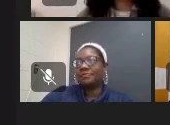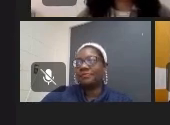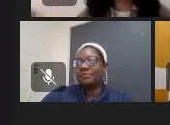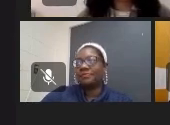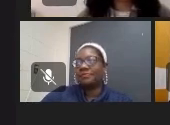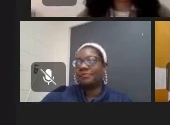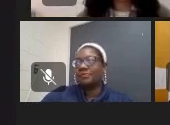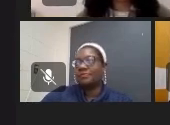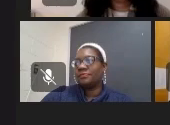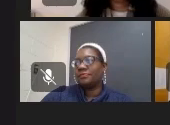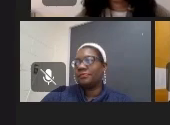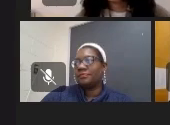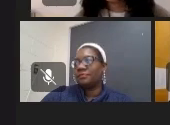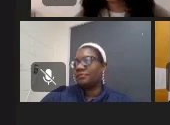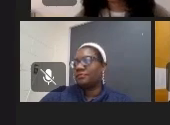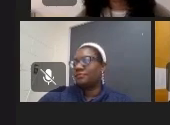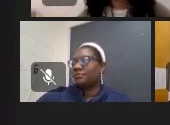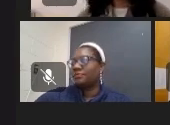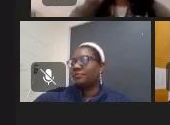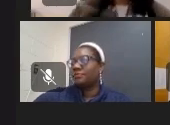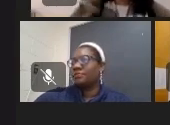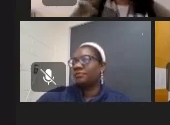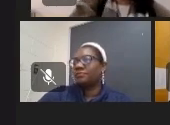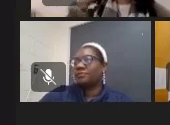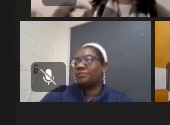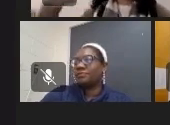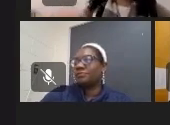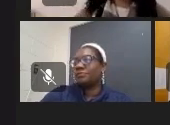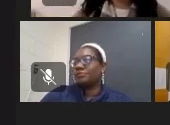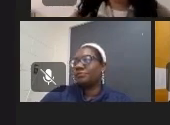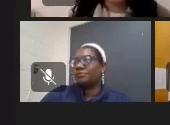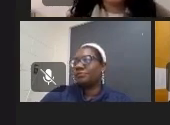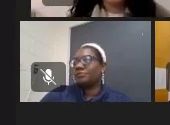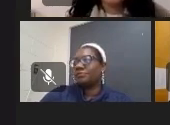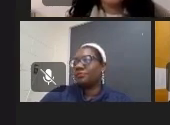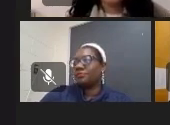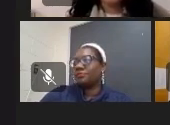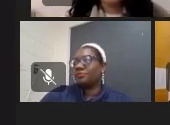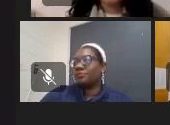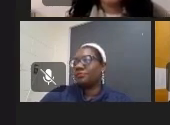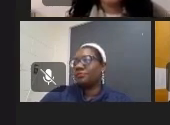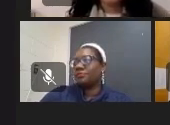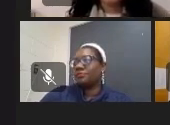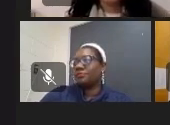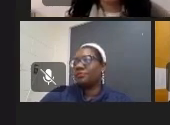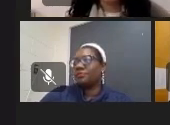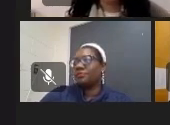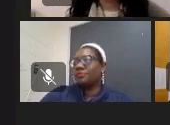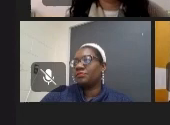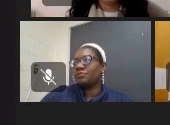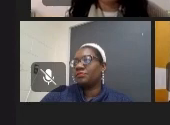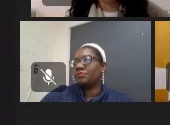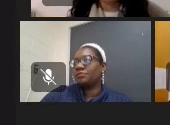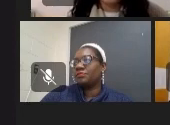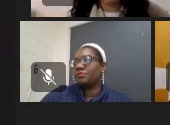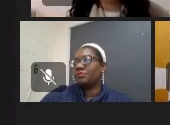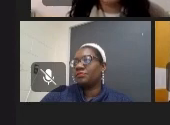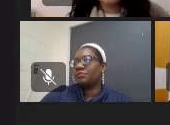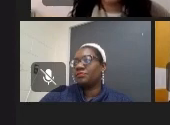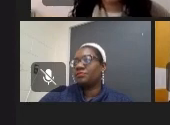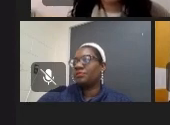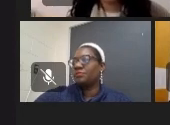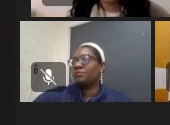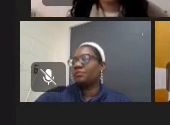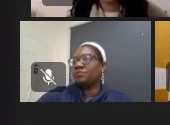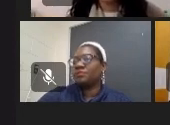my kids. And the main reason I want to be a part of this team is to be an advocate for them, especially